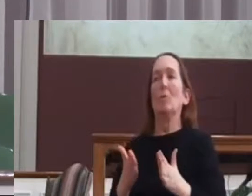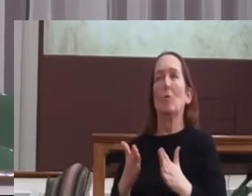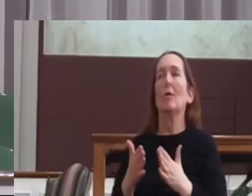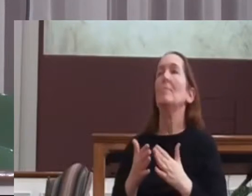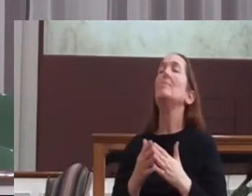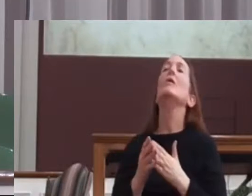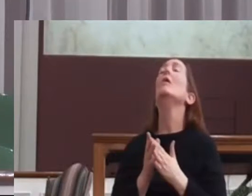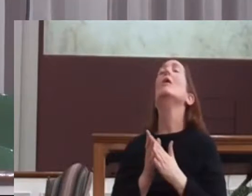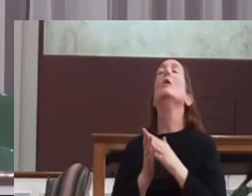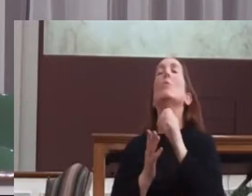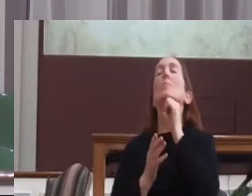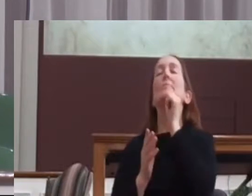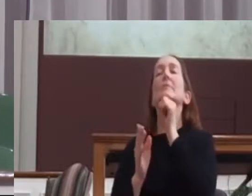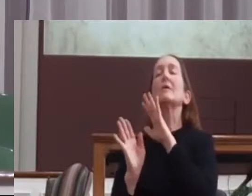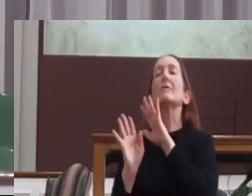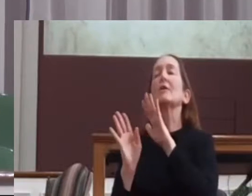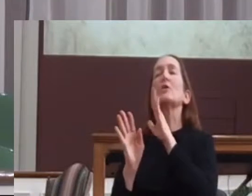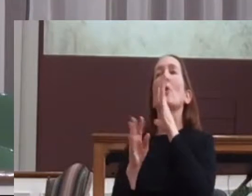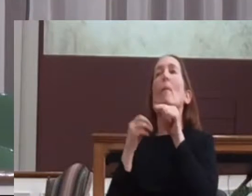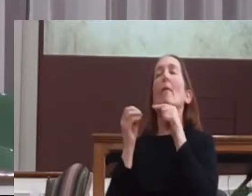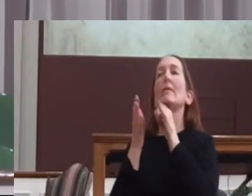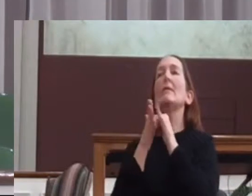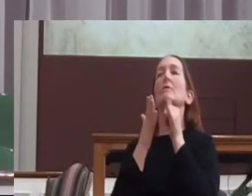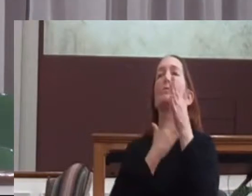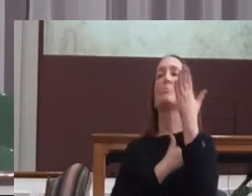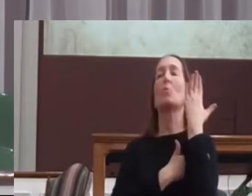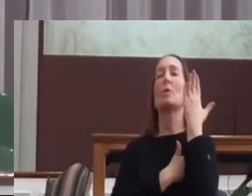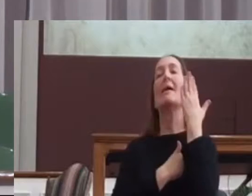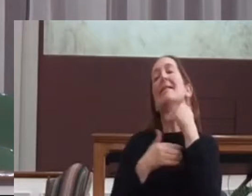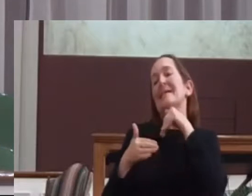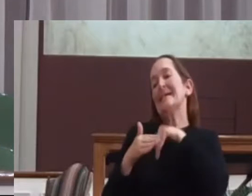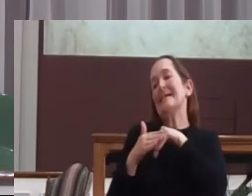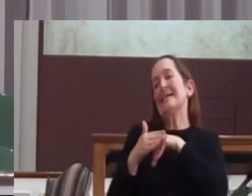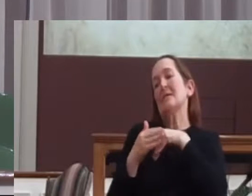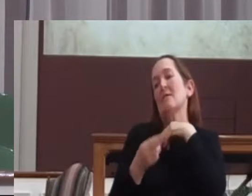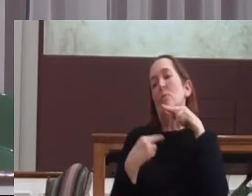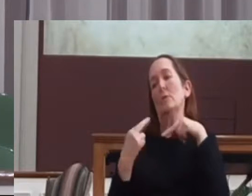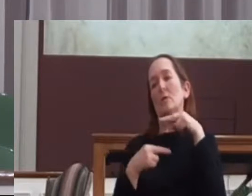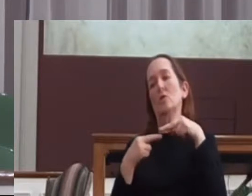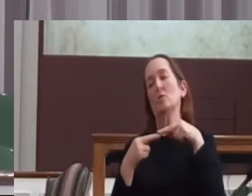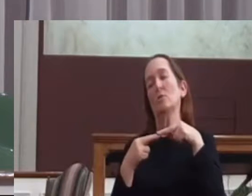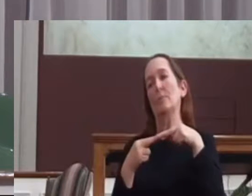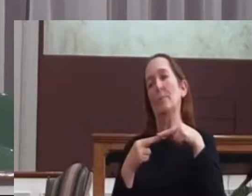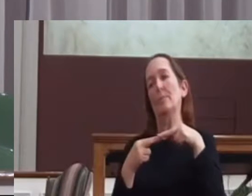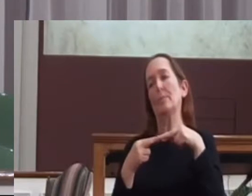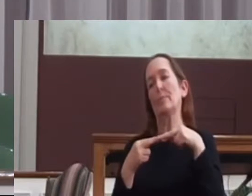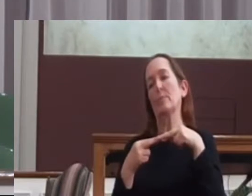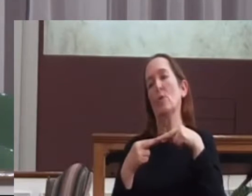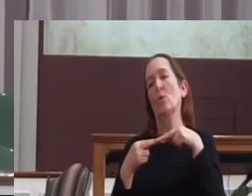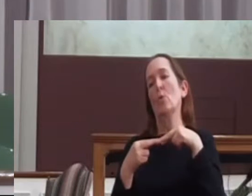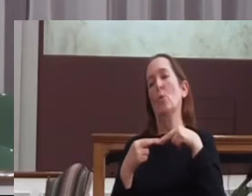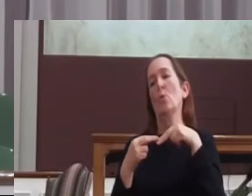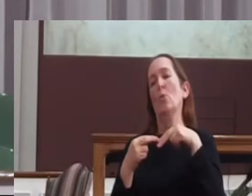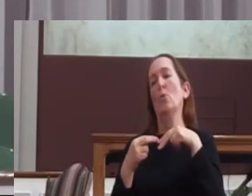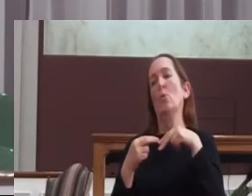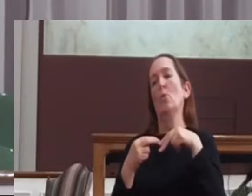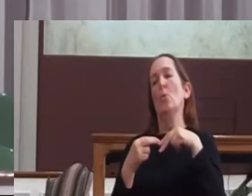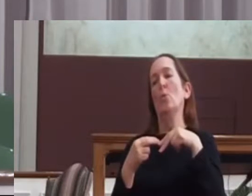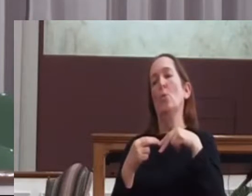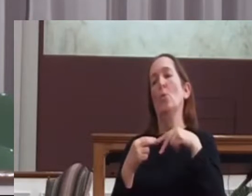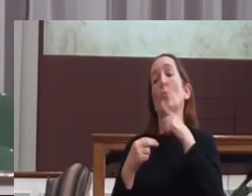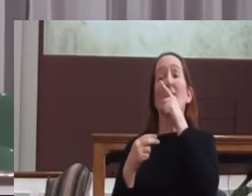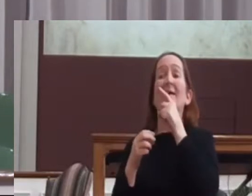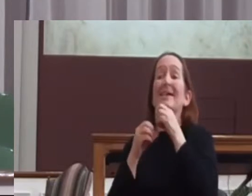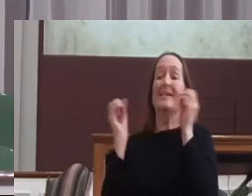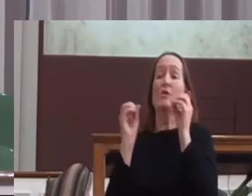out. You know, I want you to recognize, though we're not going to go there this morning, that's an internal